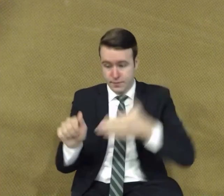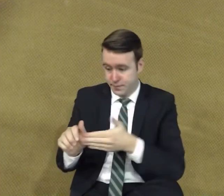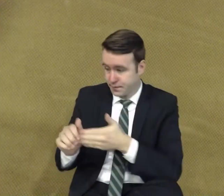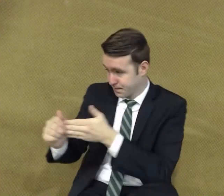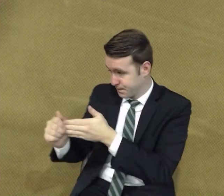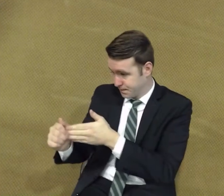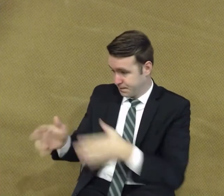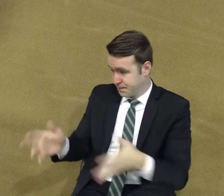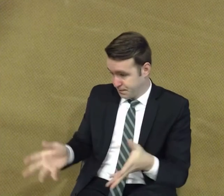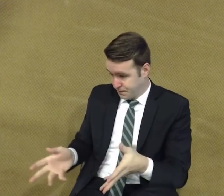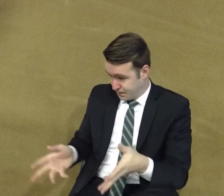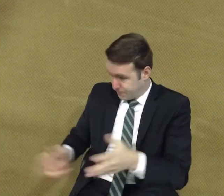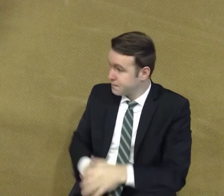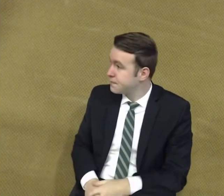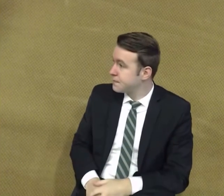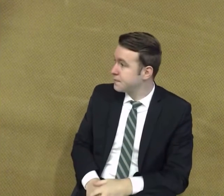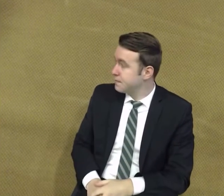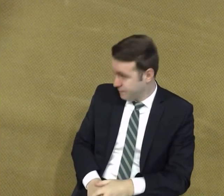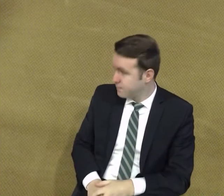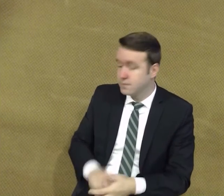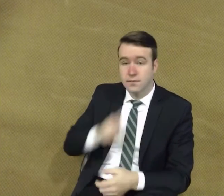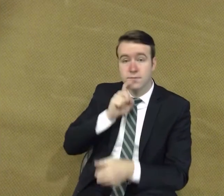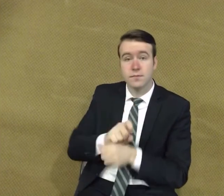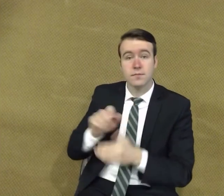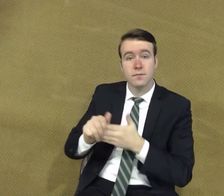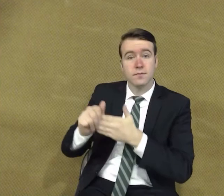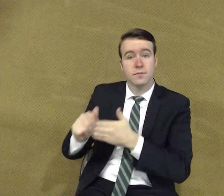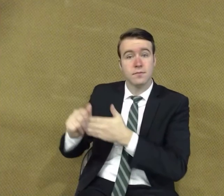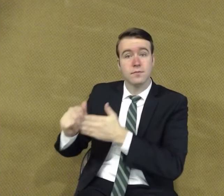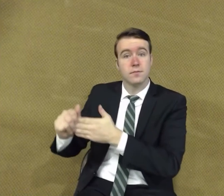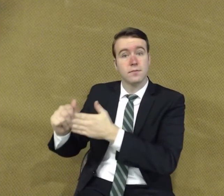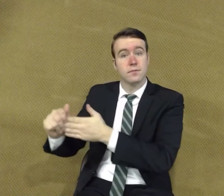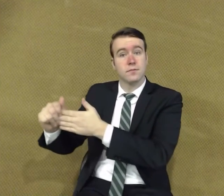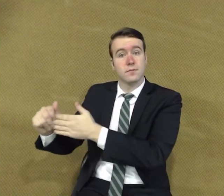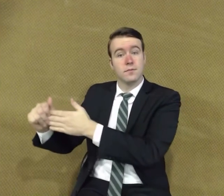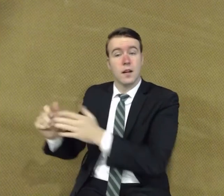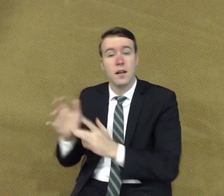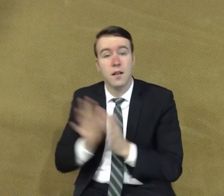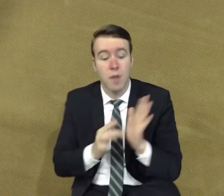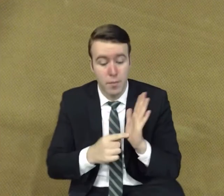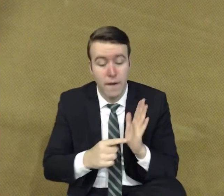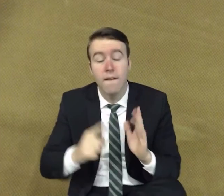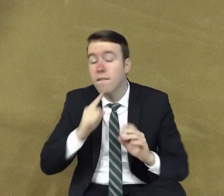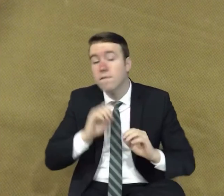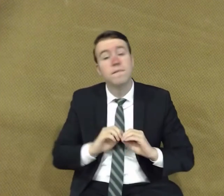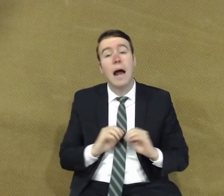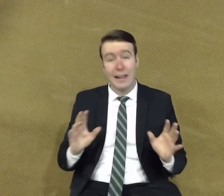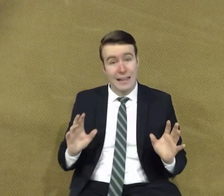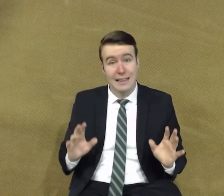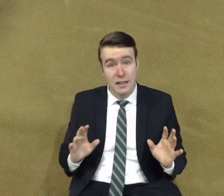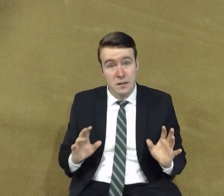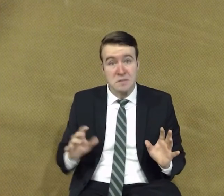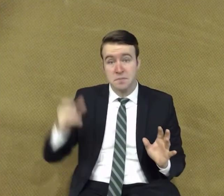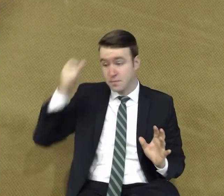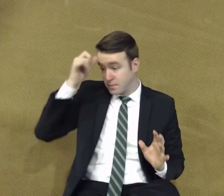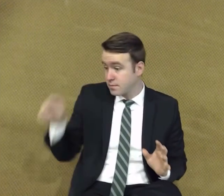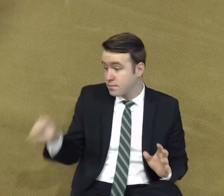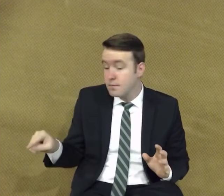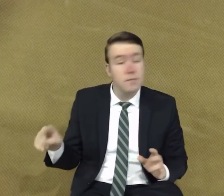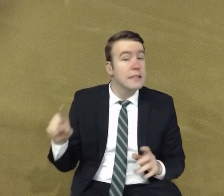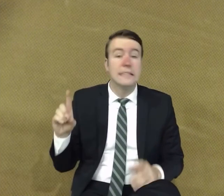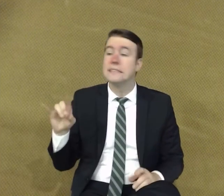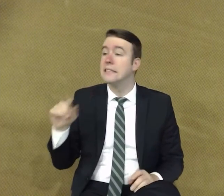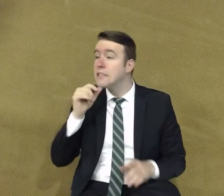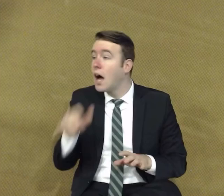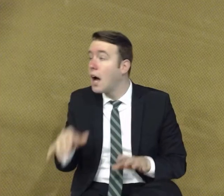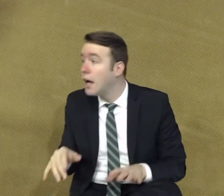for Israel. They turn them loose and start them down the road. And the Bible is very clear that the cows did